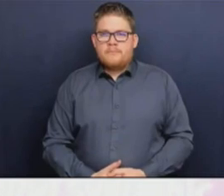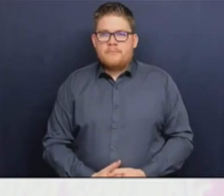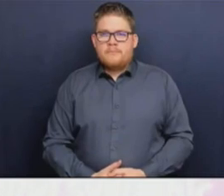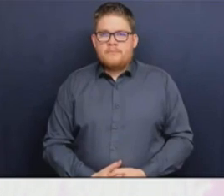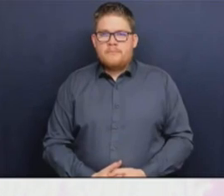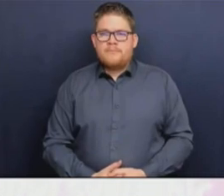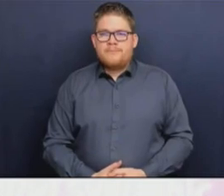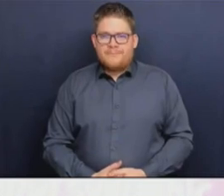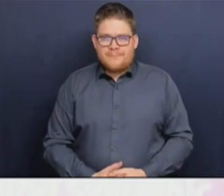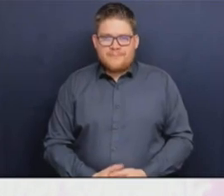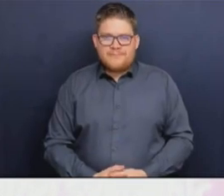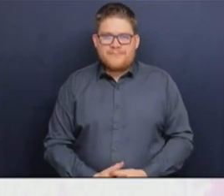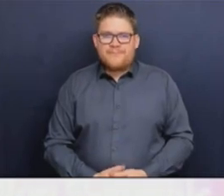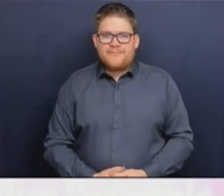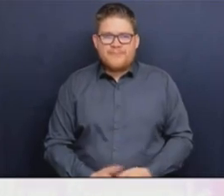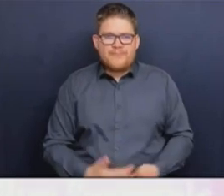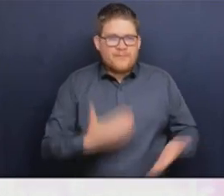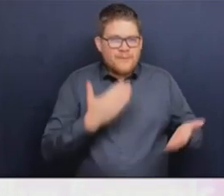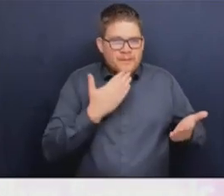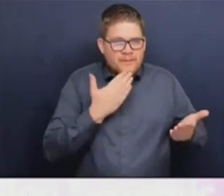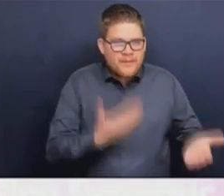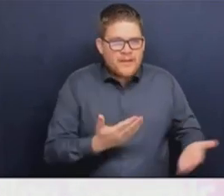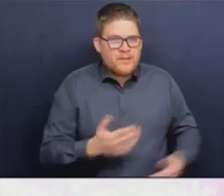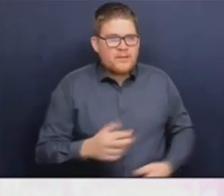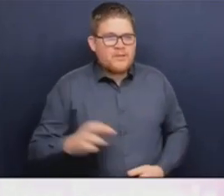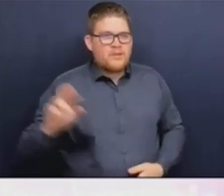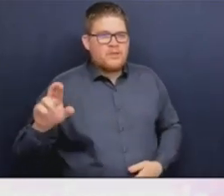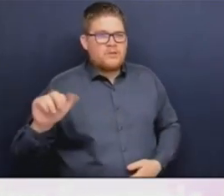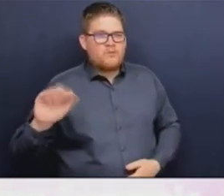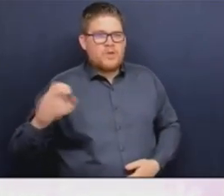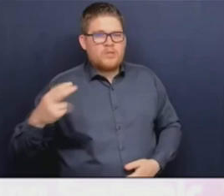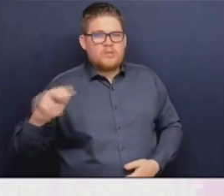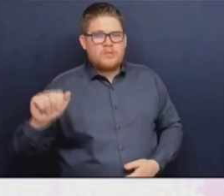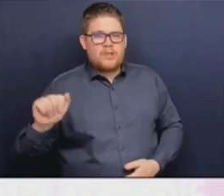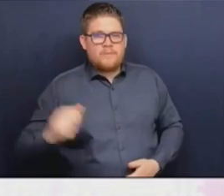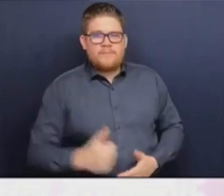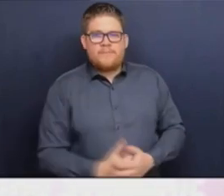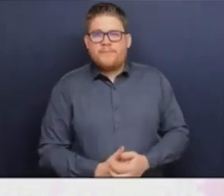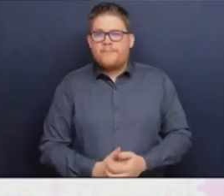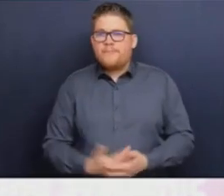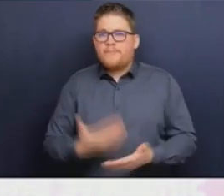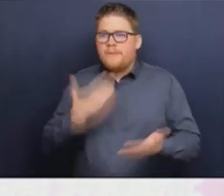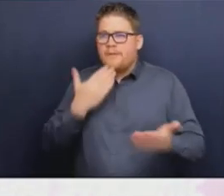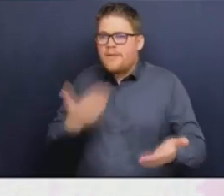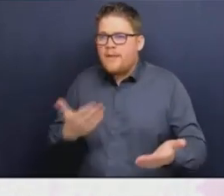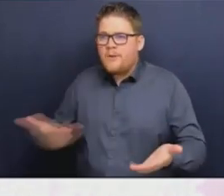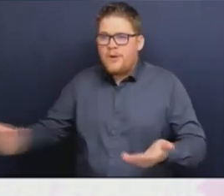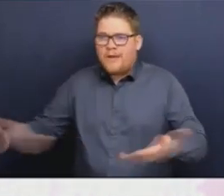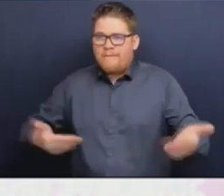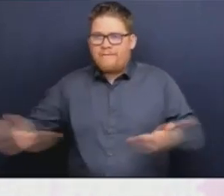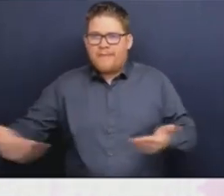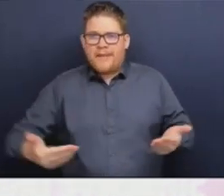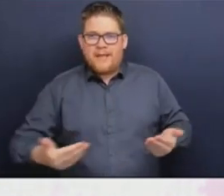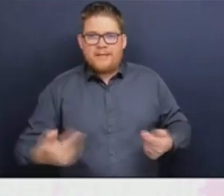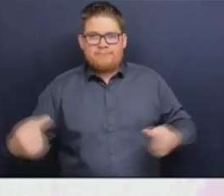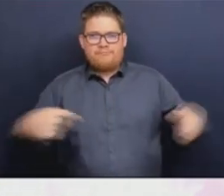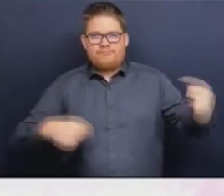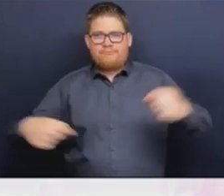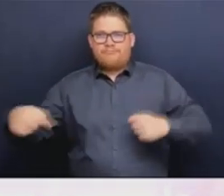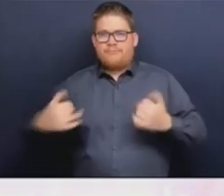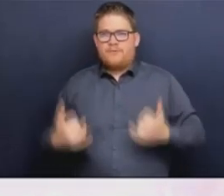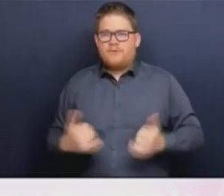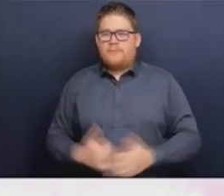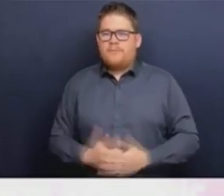Thank you very much, Rachna. Invited guests, it is just truly an honor to be here today